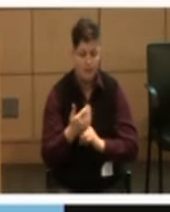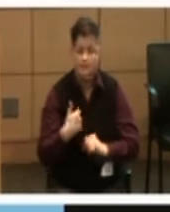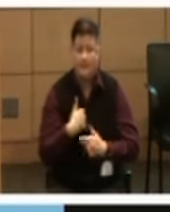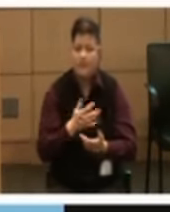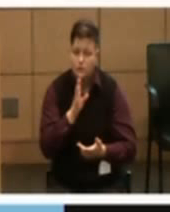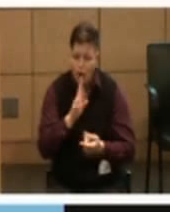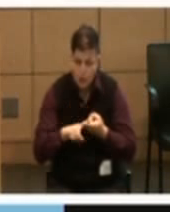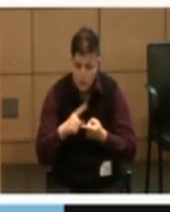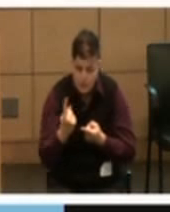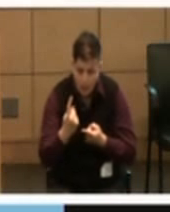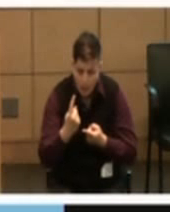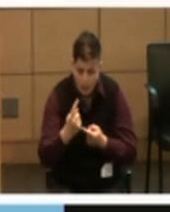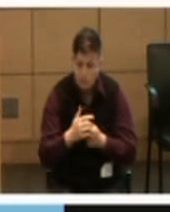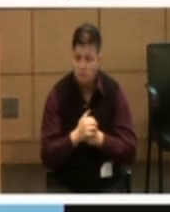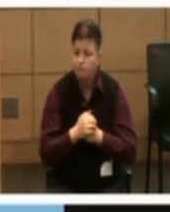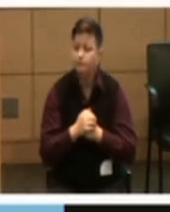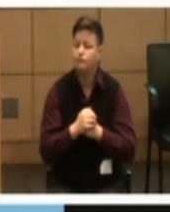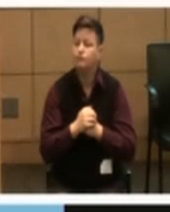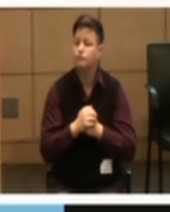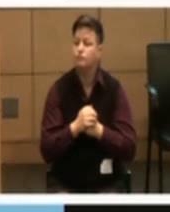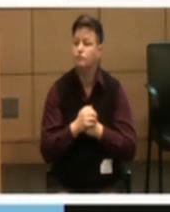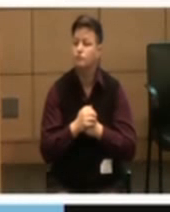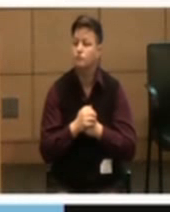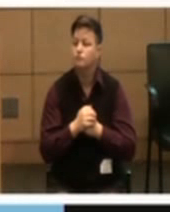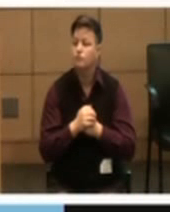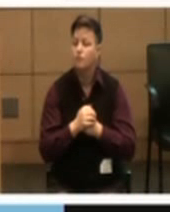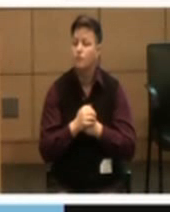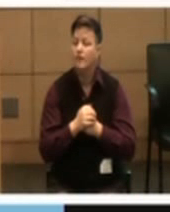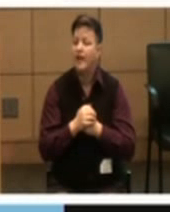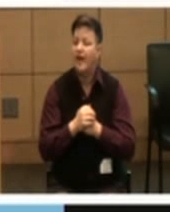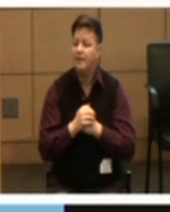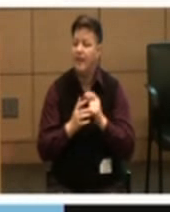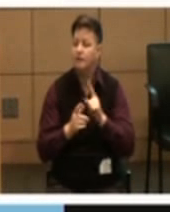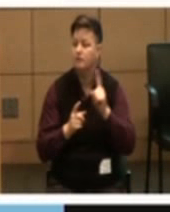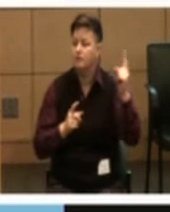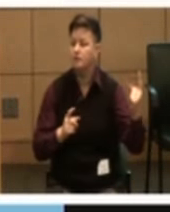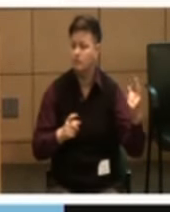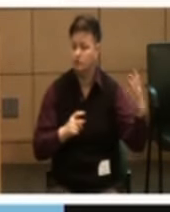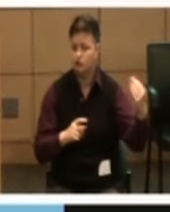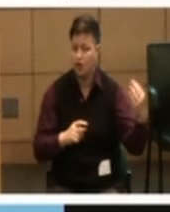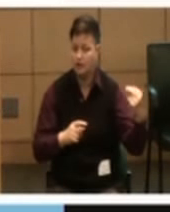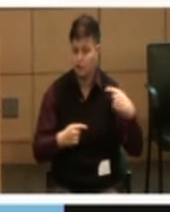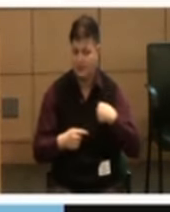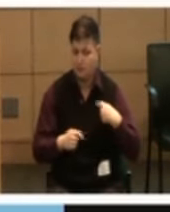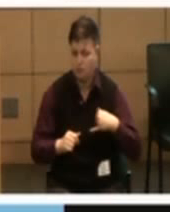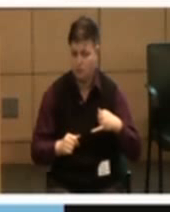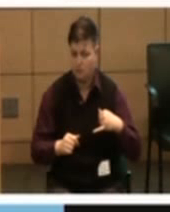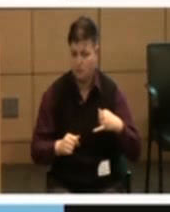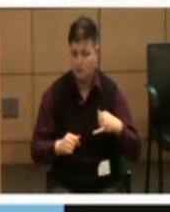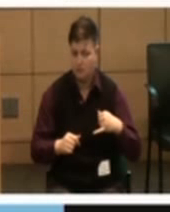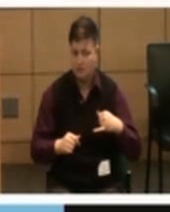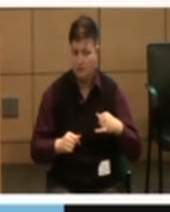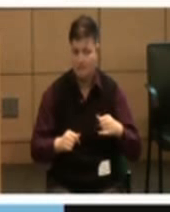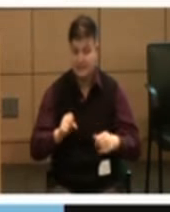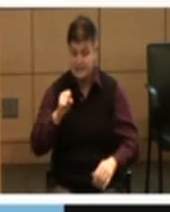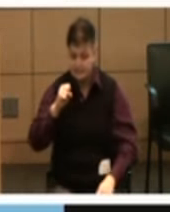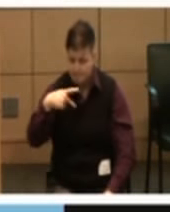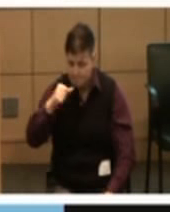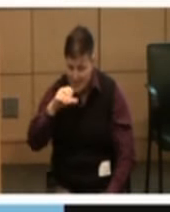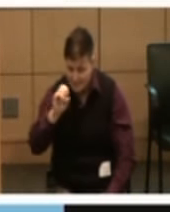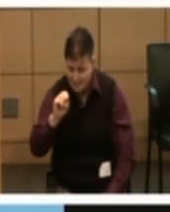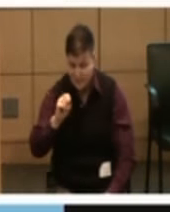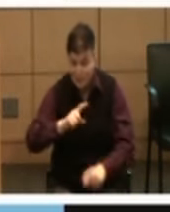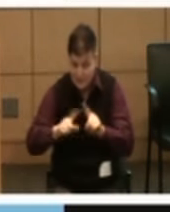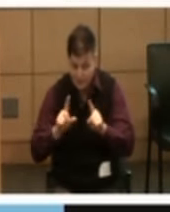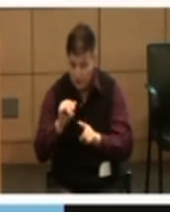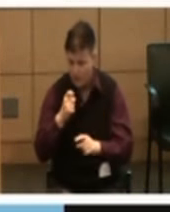and sources of competing noise that are going to be spatially separated in the environment. So it's getting closer to understanding how someone